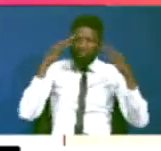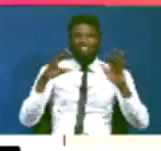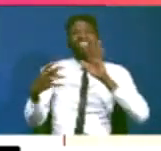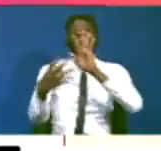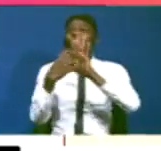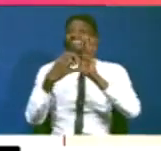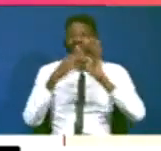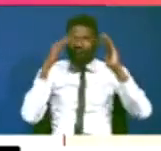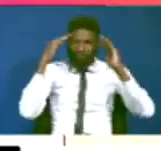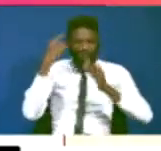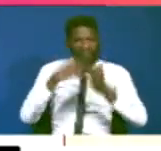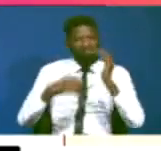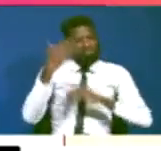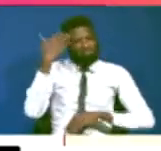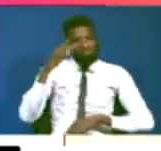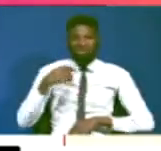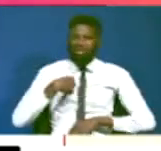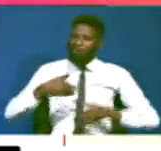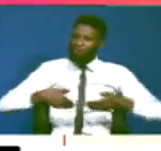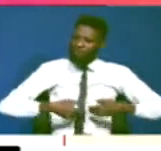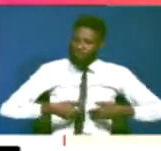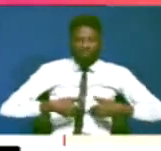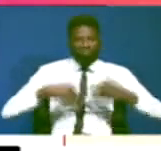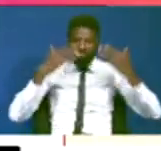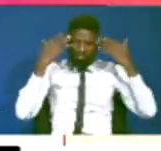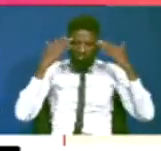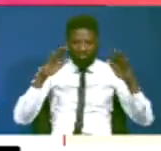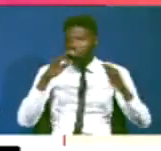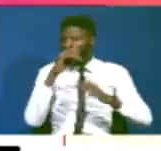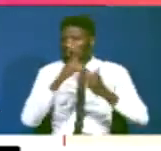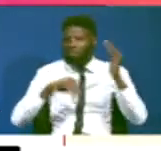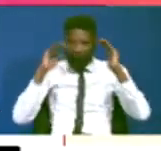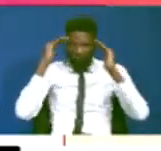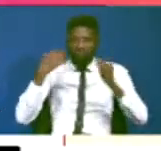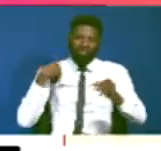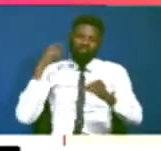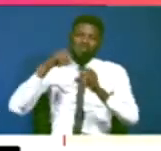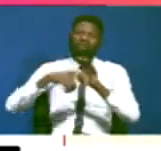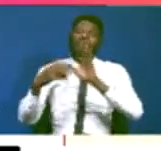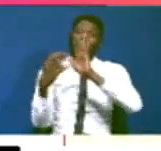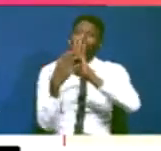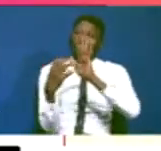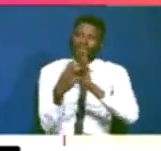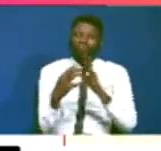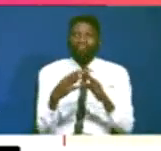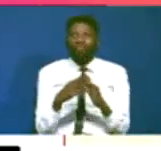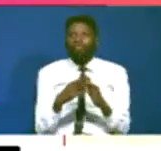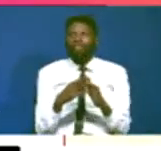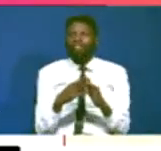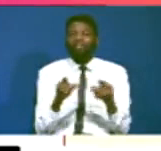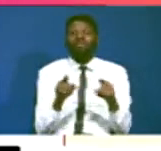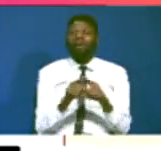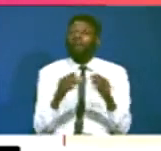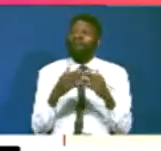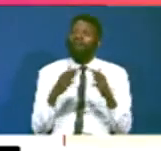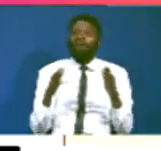about. I was young. Yeah. I didn't know what it was all about. And I went into the advertising industry, and it's like it opened up a